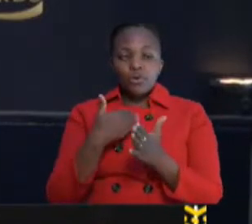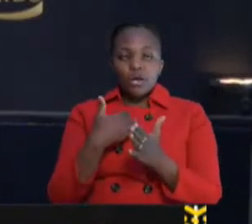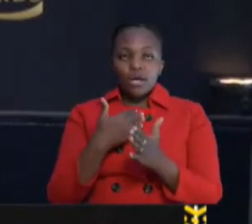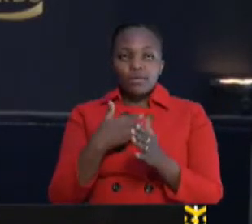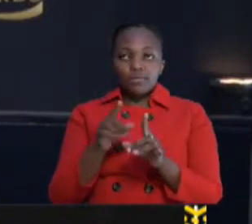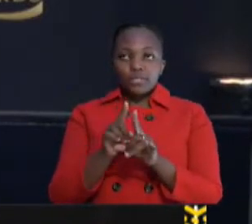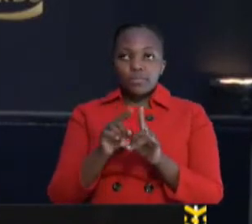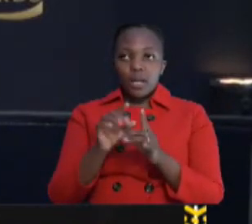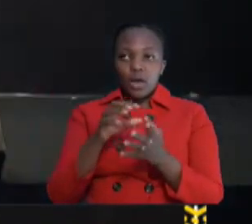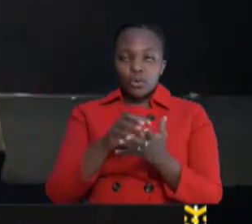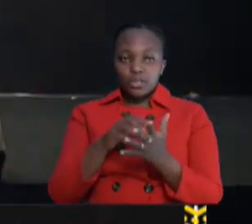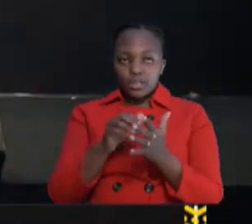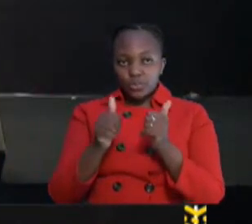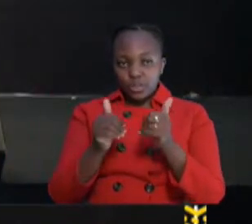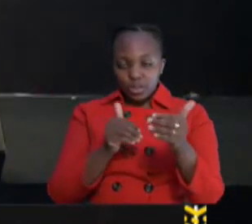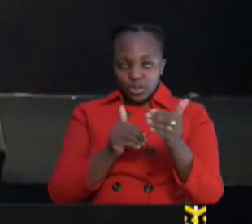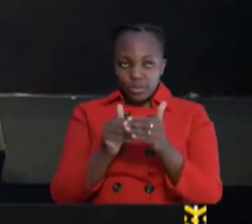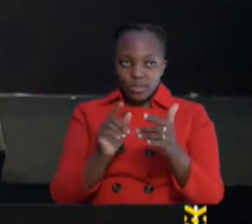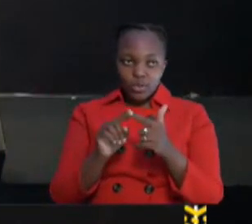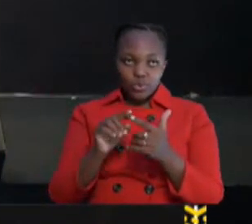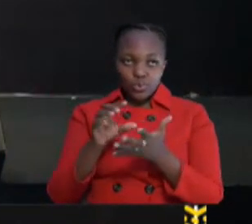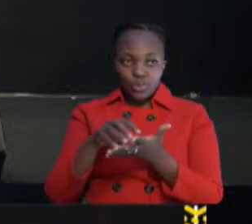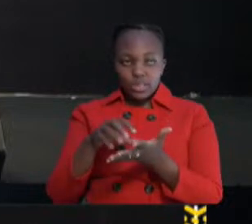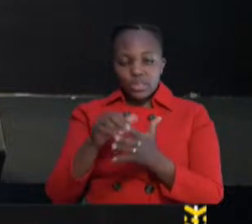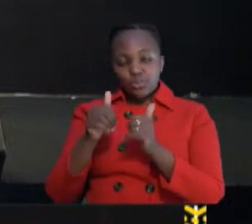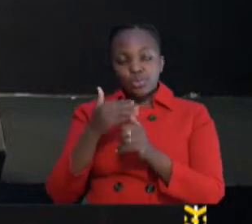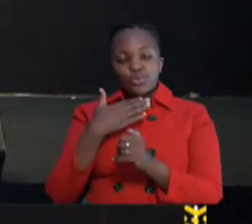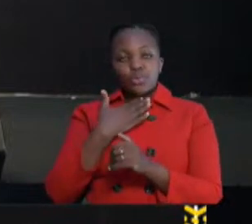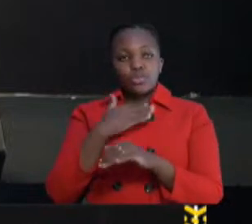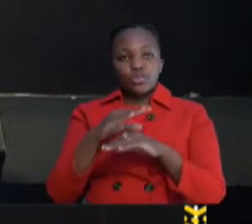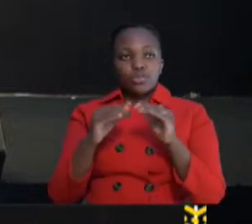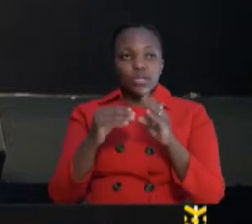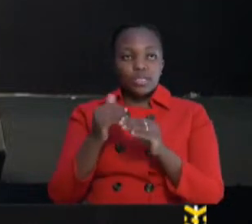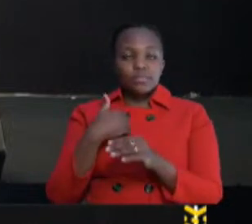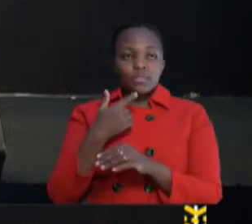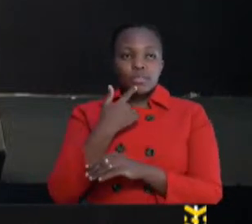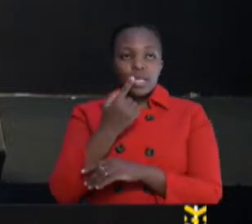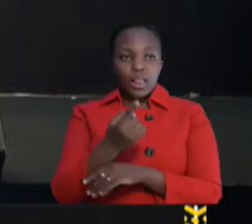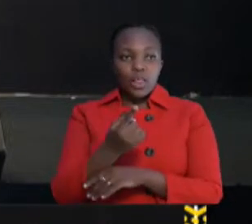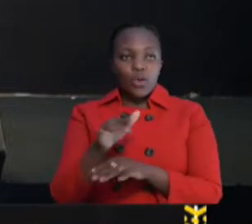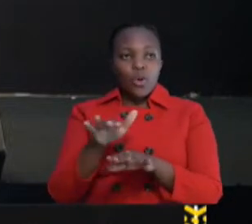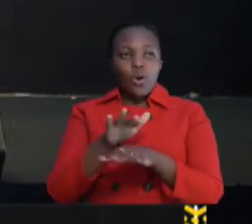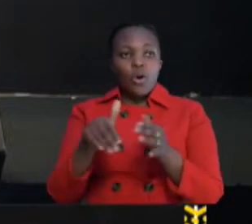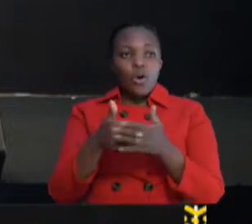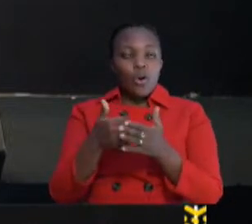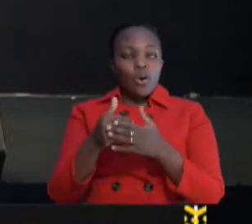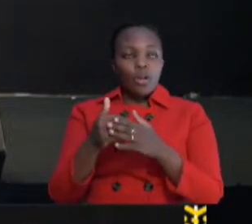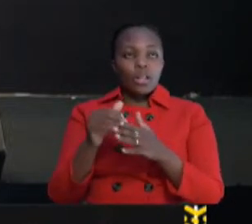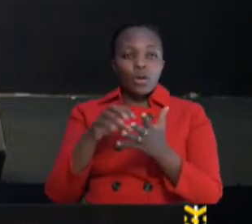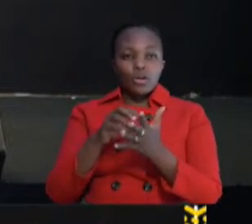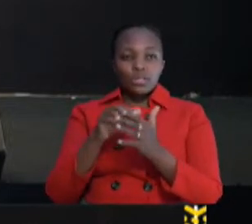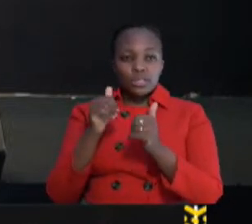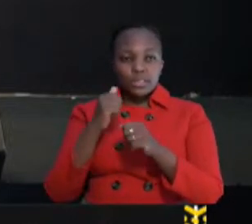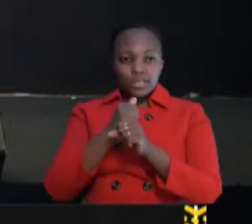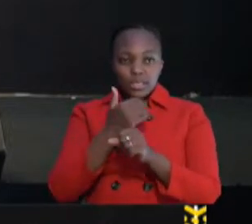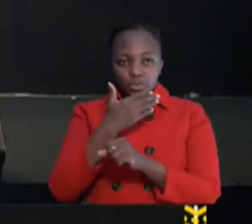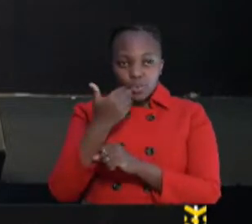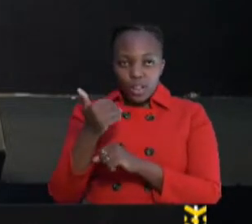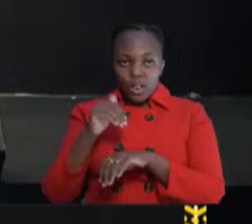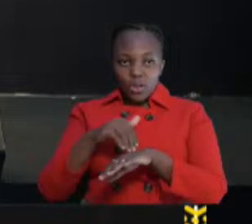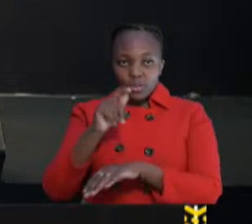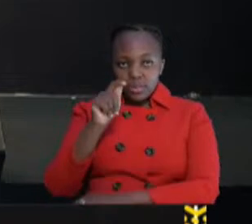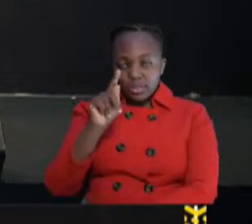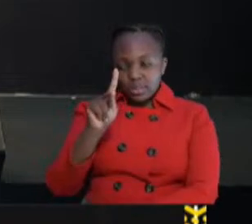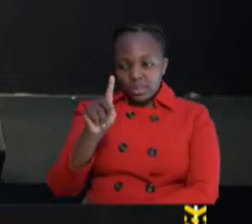that is close to the content you're trying to create, I'll tell you that evergreen content really does well on